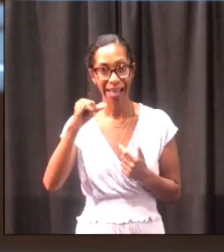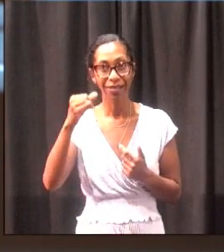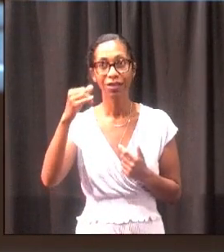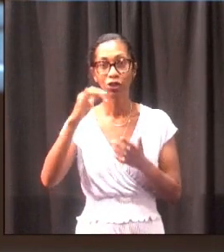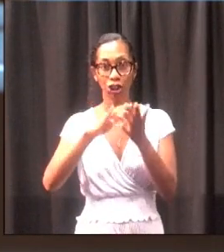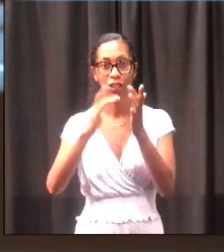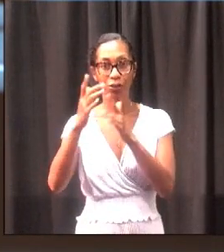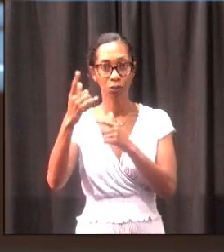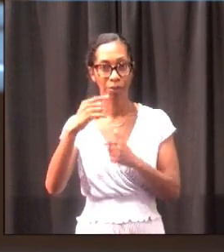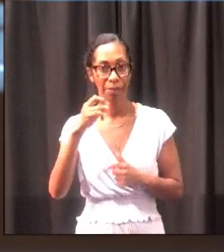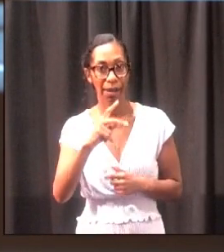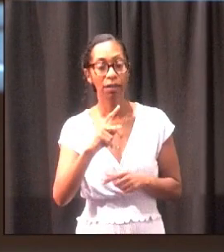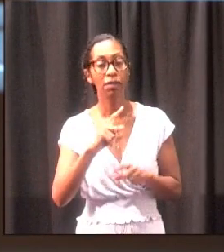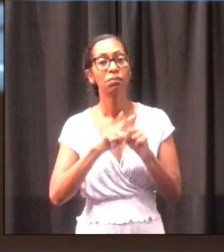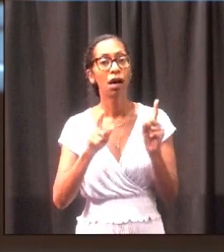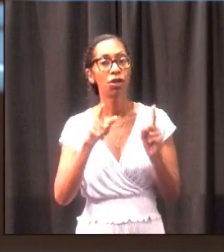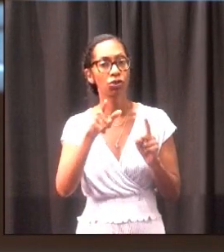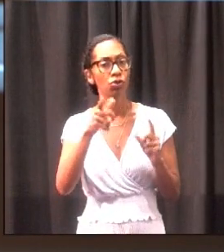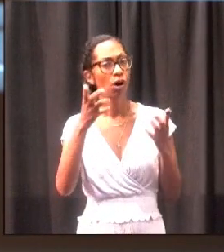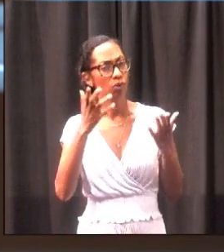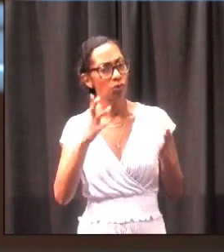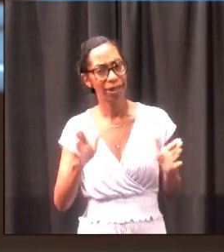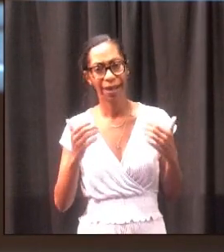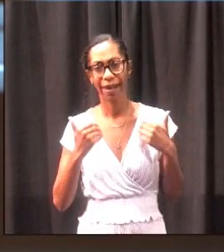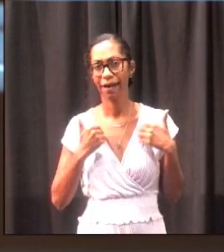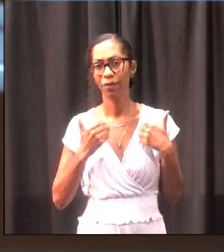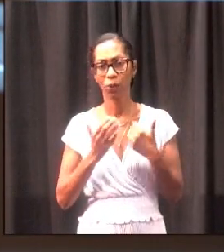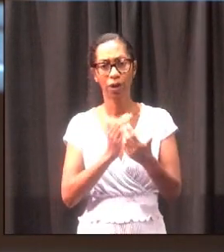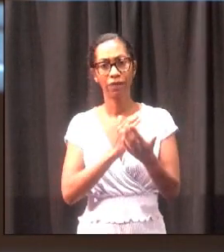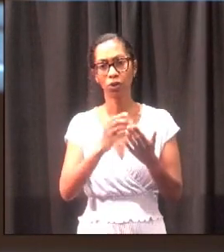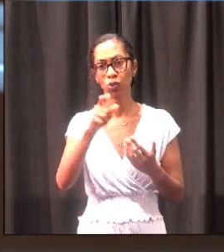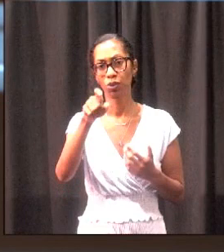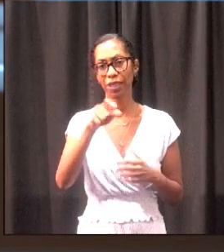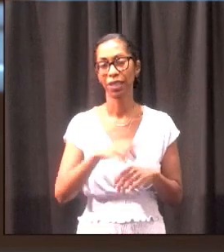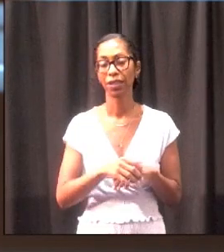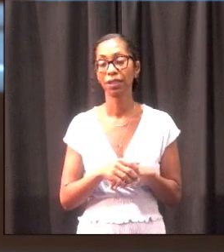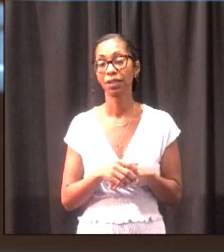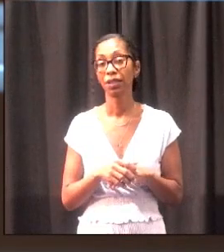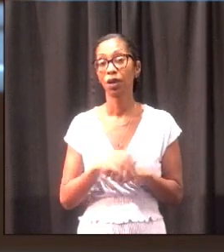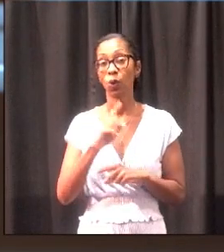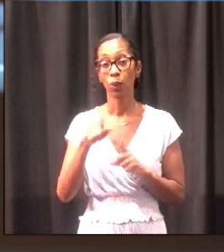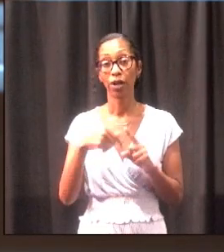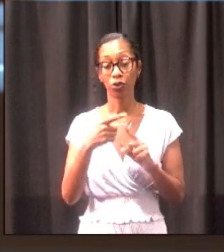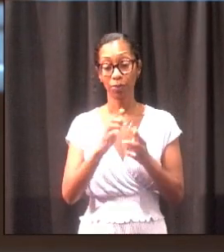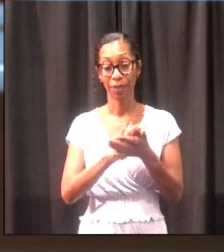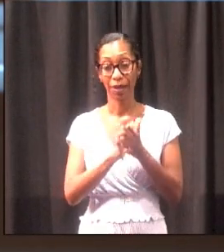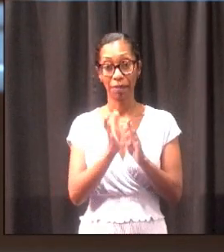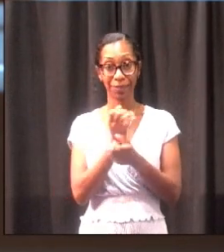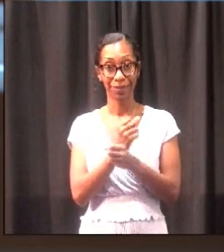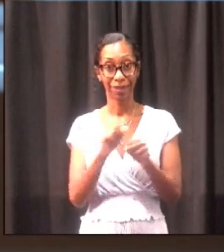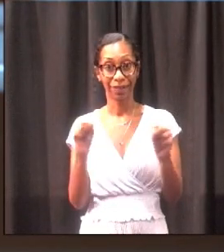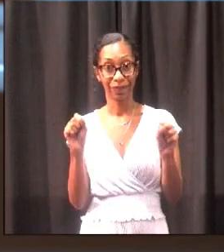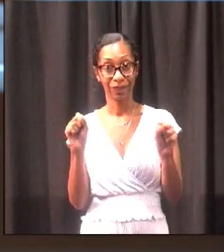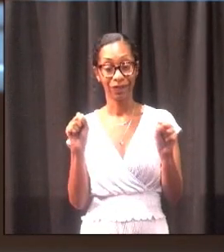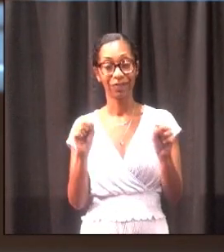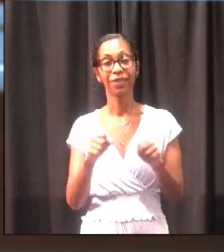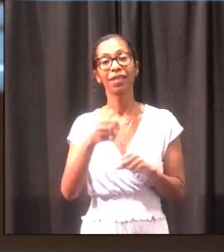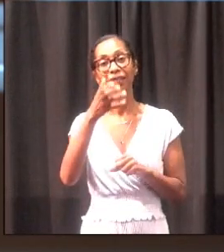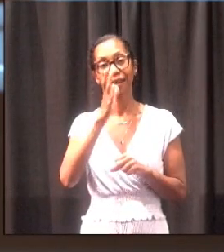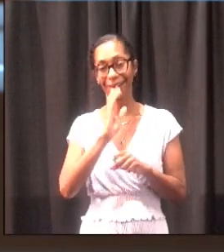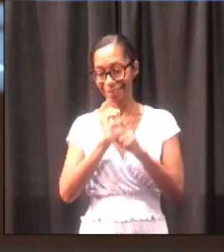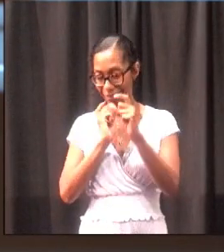here, because you have what you need. When you give your life to Jesus, God gives you what you need